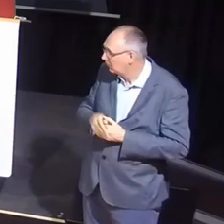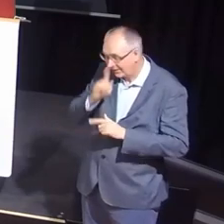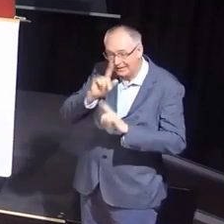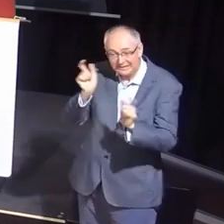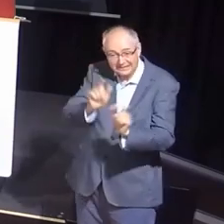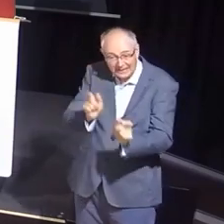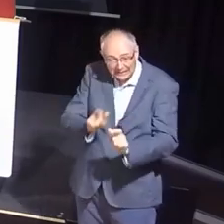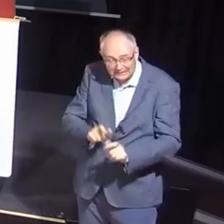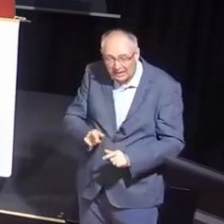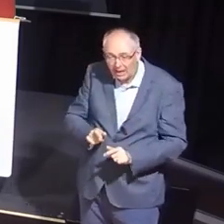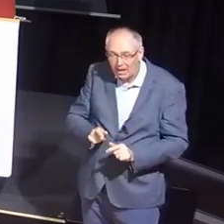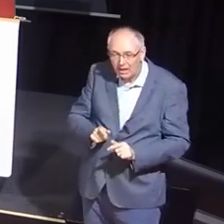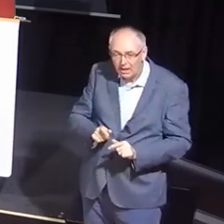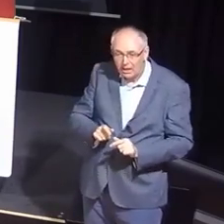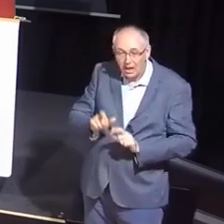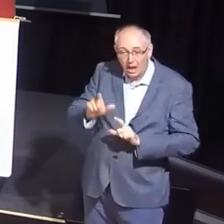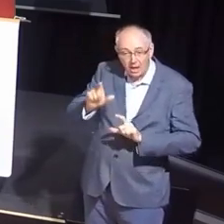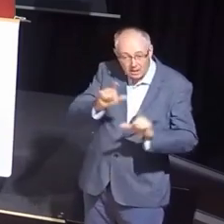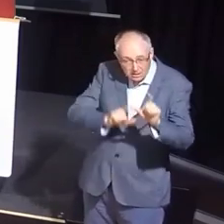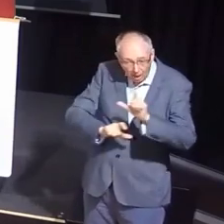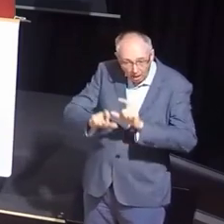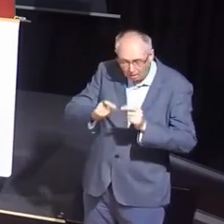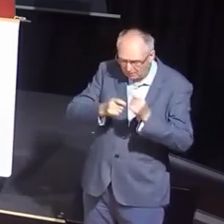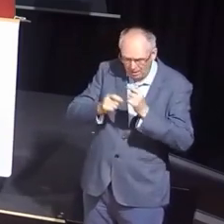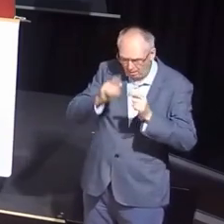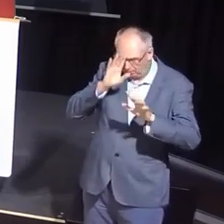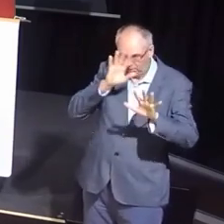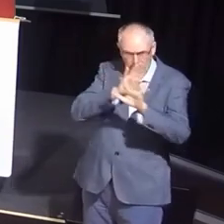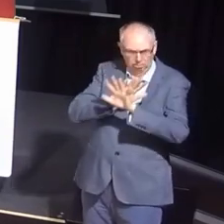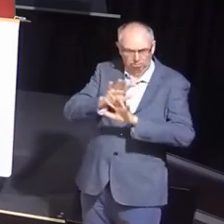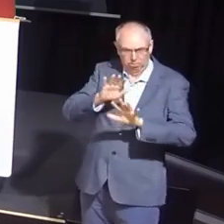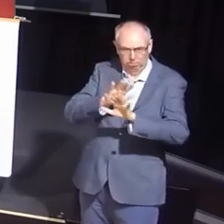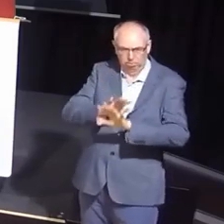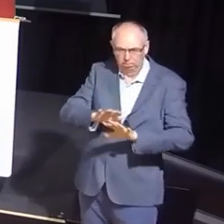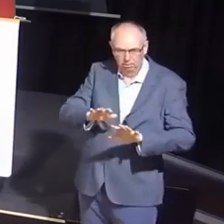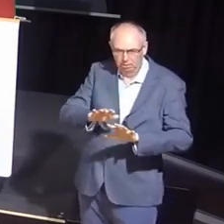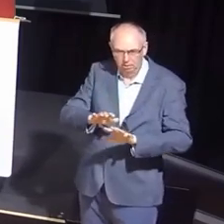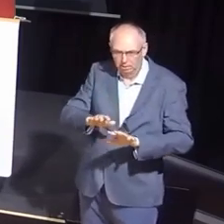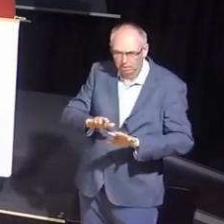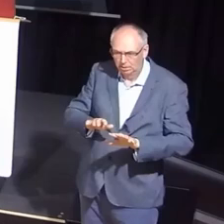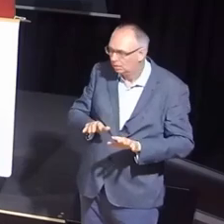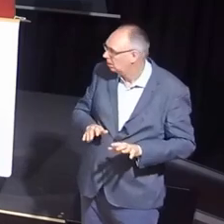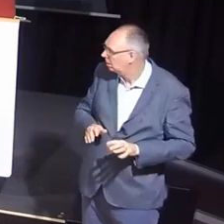colours actually translate and confuse a lot of thinking patterns that actually comes through.